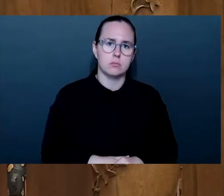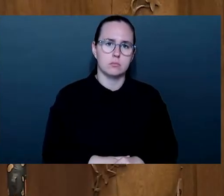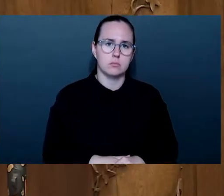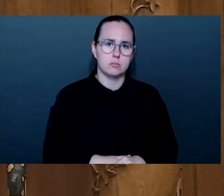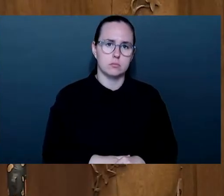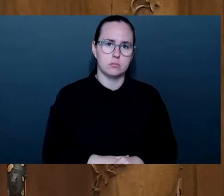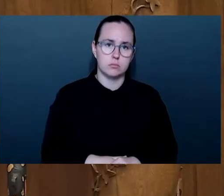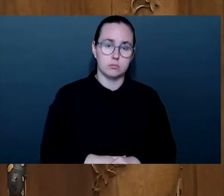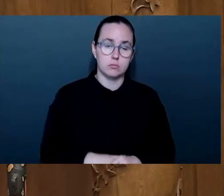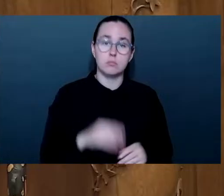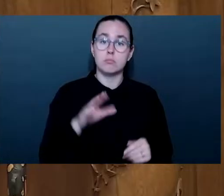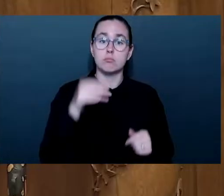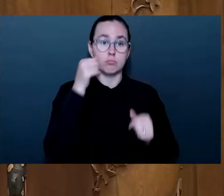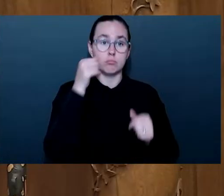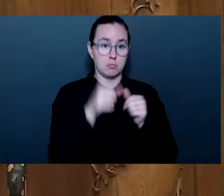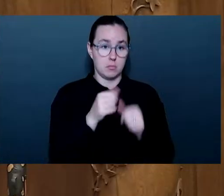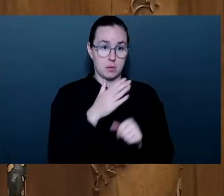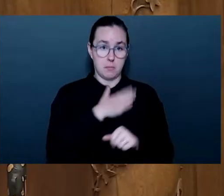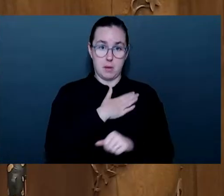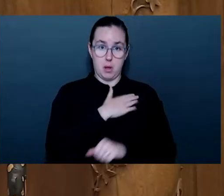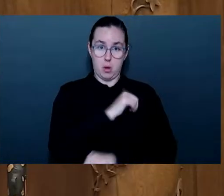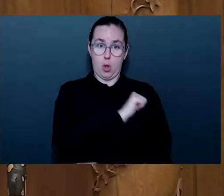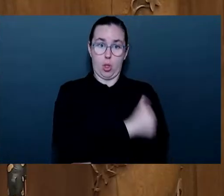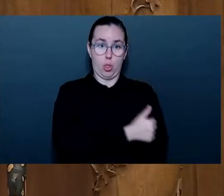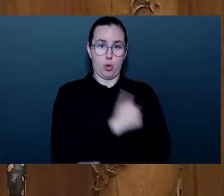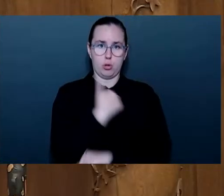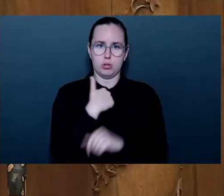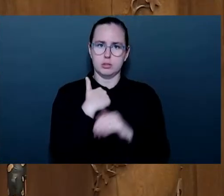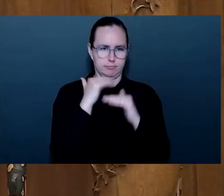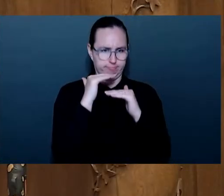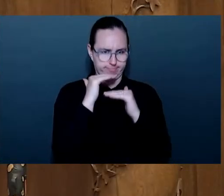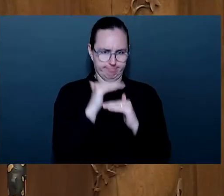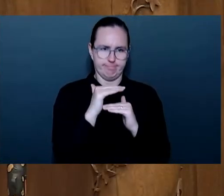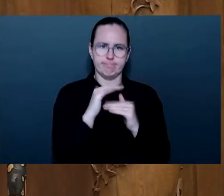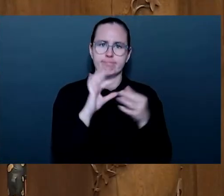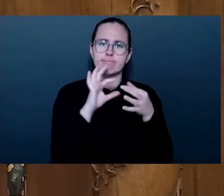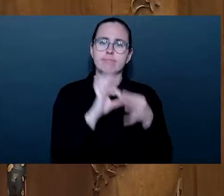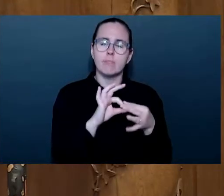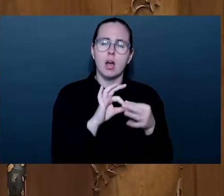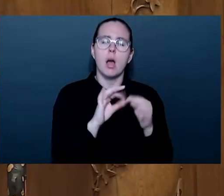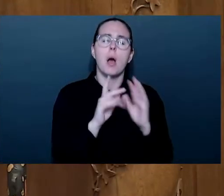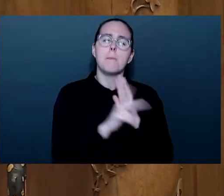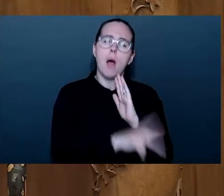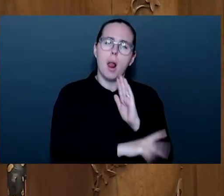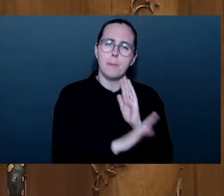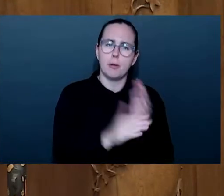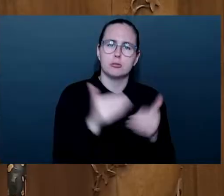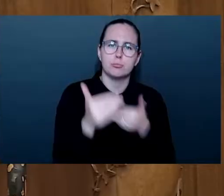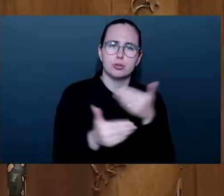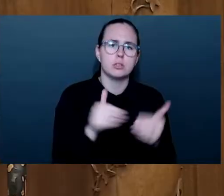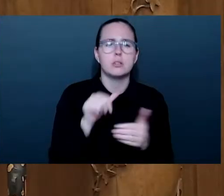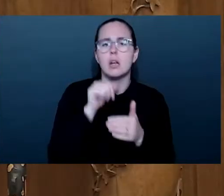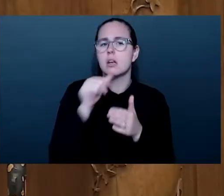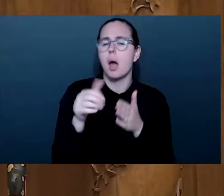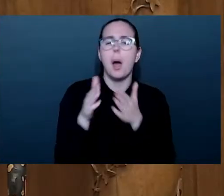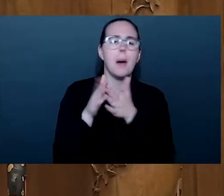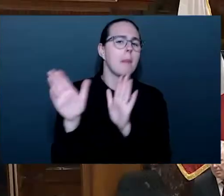of parliamentary procedures and not matters of public policy or law. Thank you.